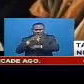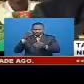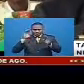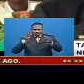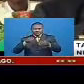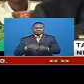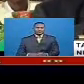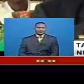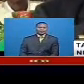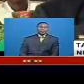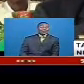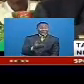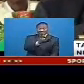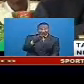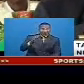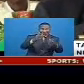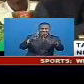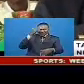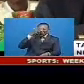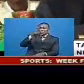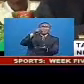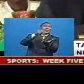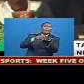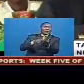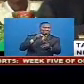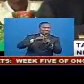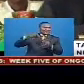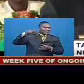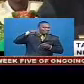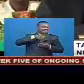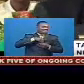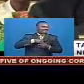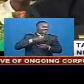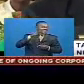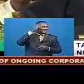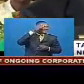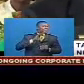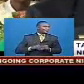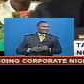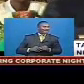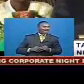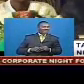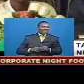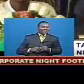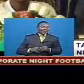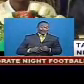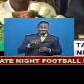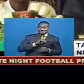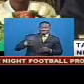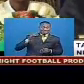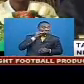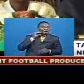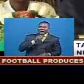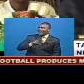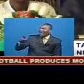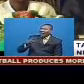their studies. Your community knows that you are a nurse. Meanwhile, inwardly, you know you are not. When you